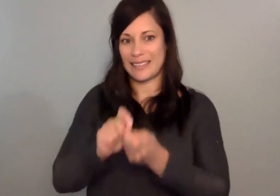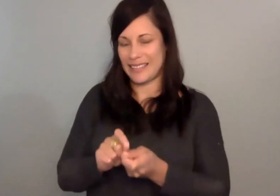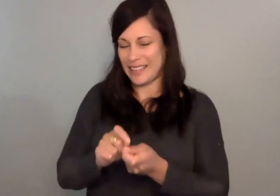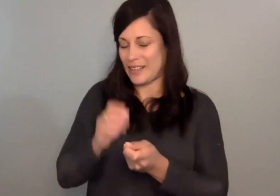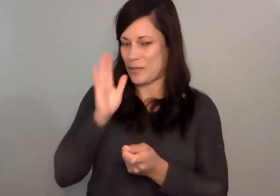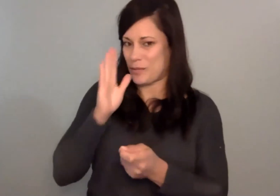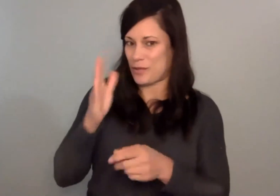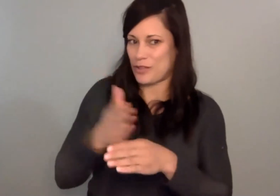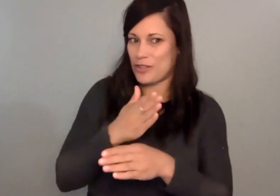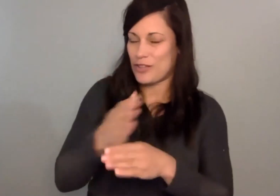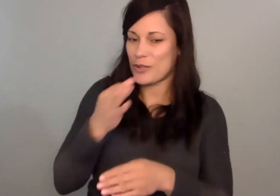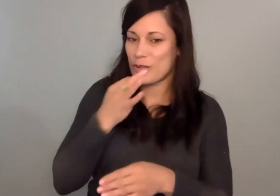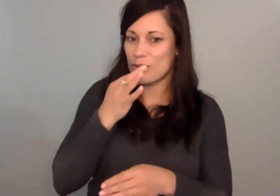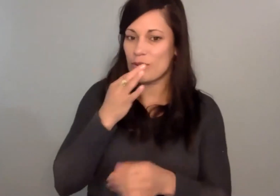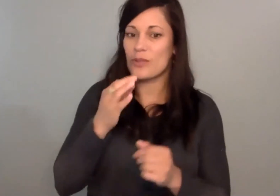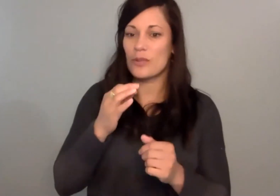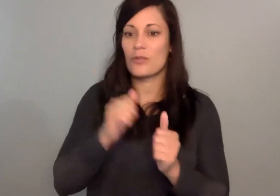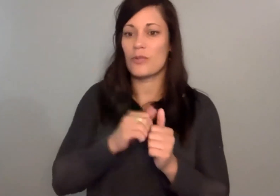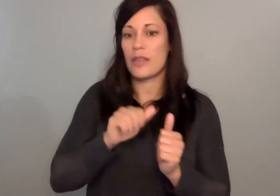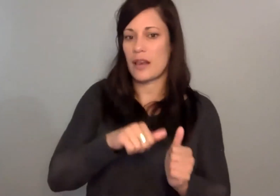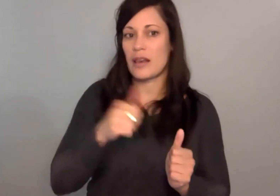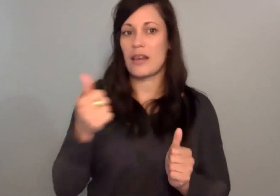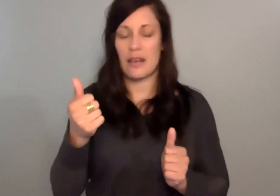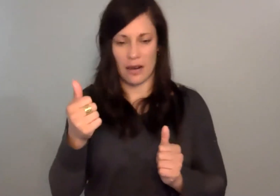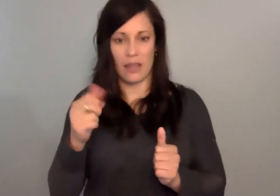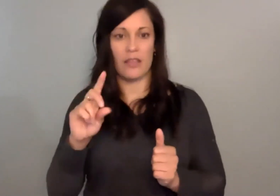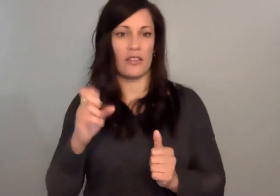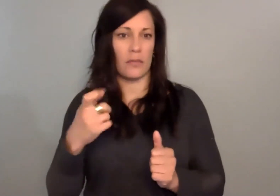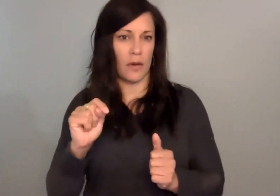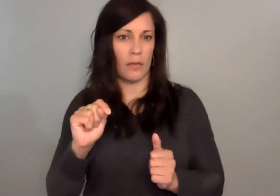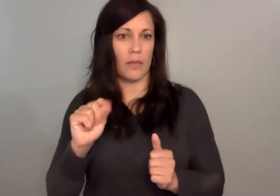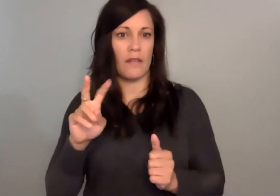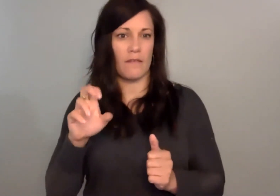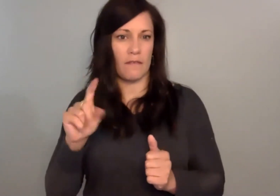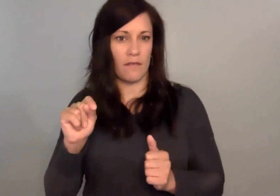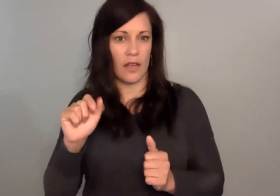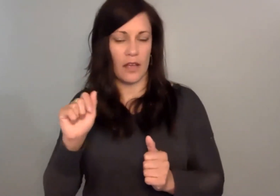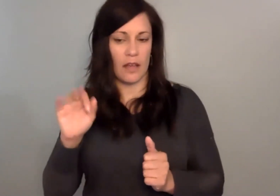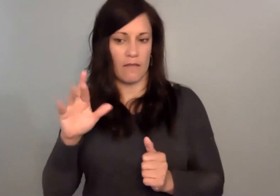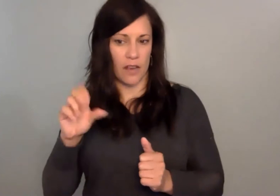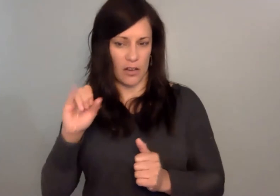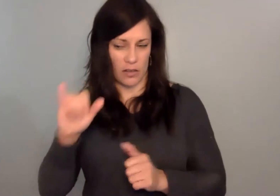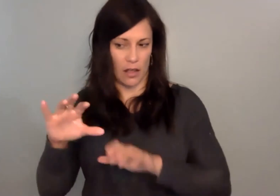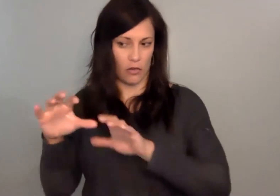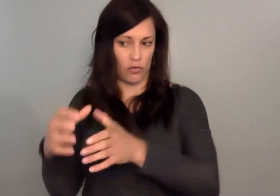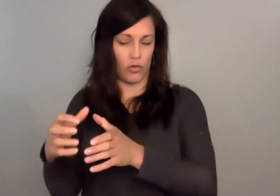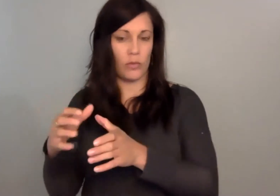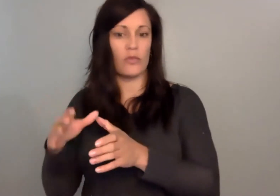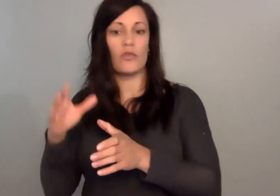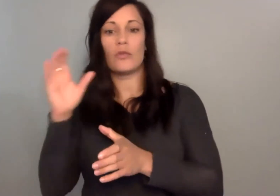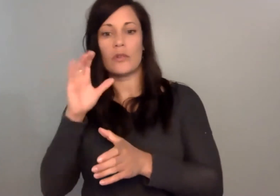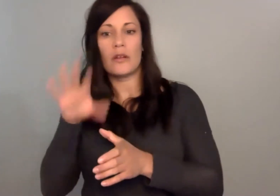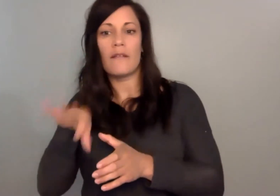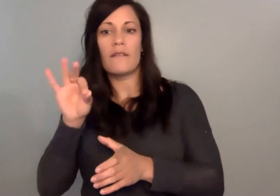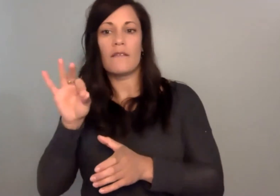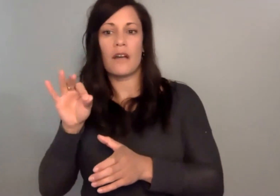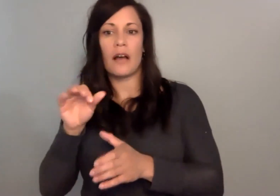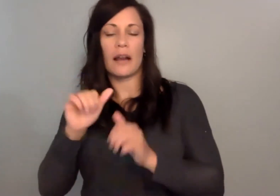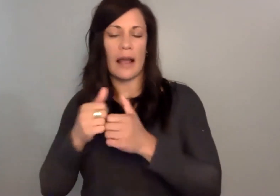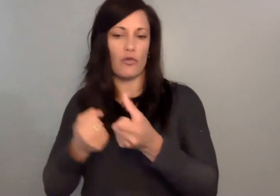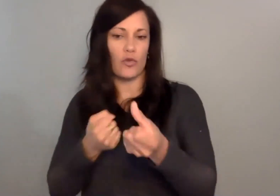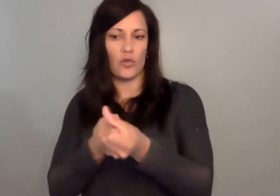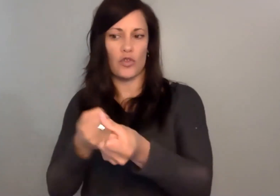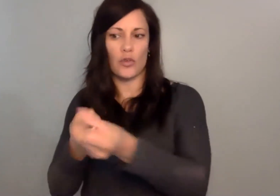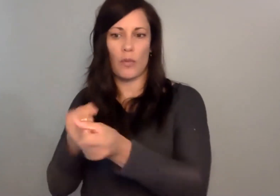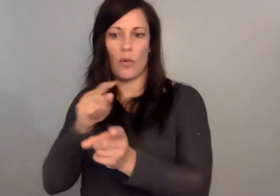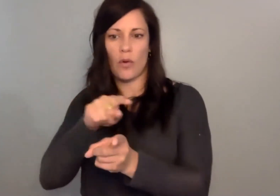with our sister agency, Department of Veteran Affairs, to find ways to support those organizations that don't fit